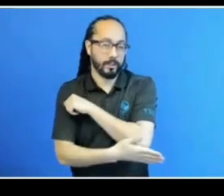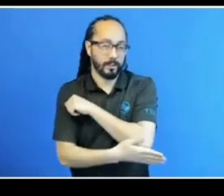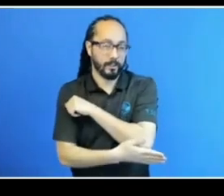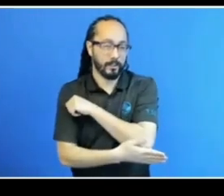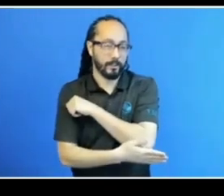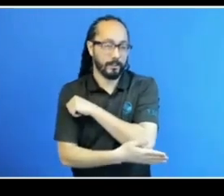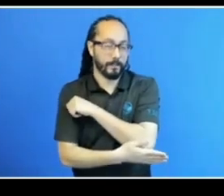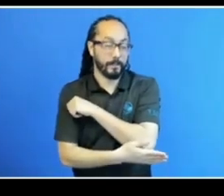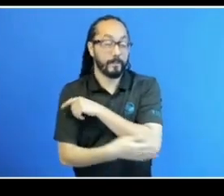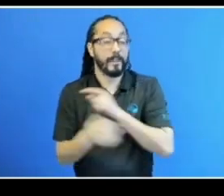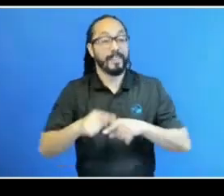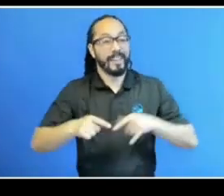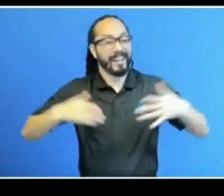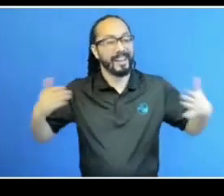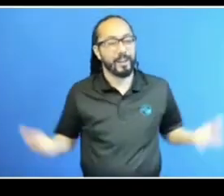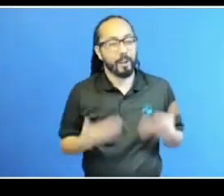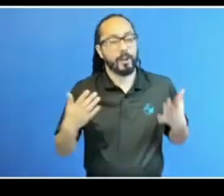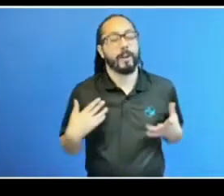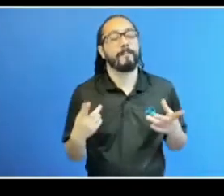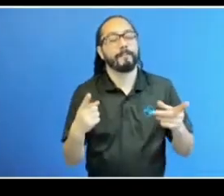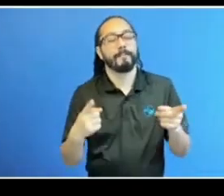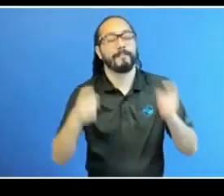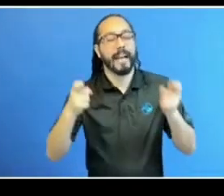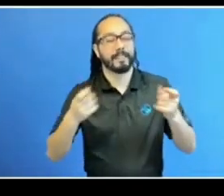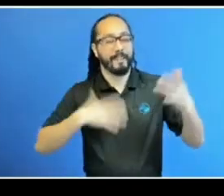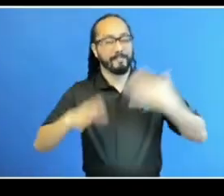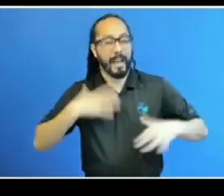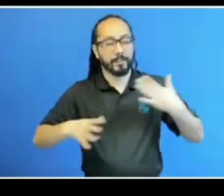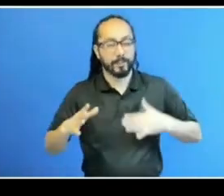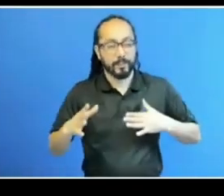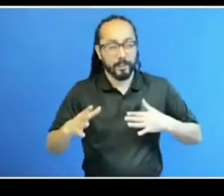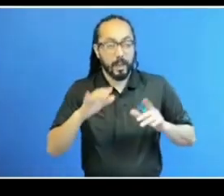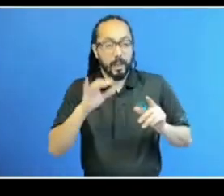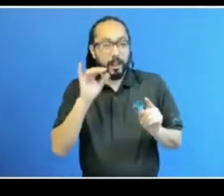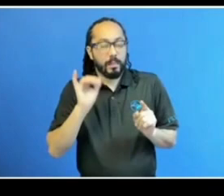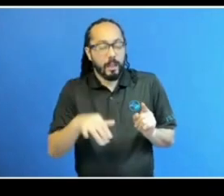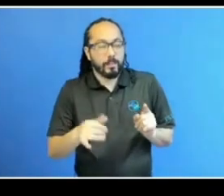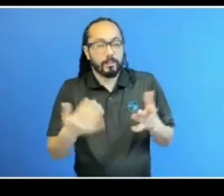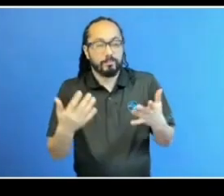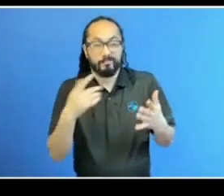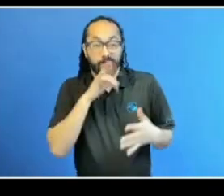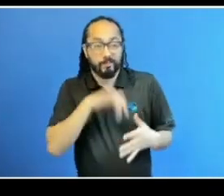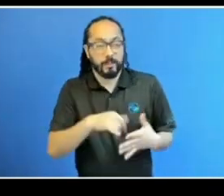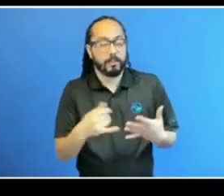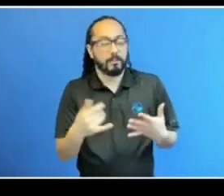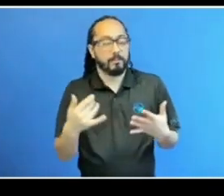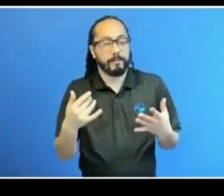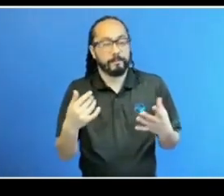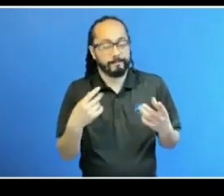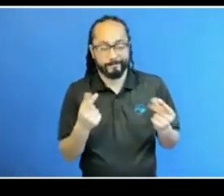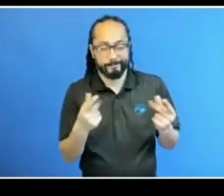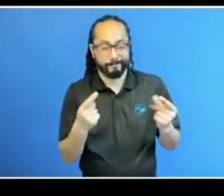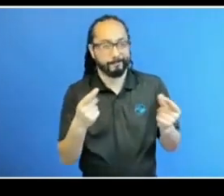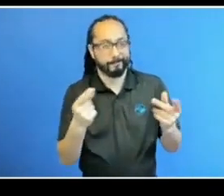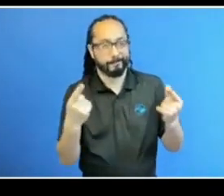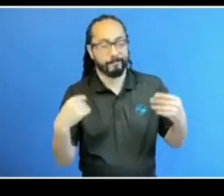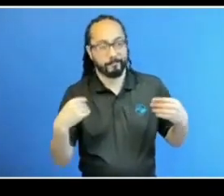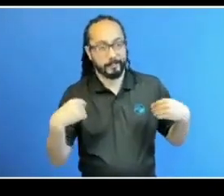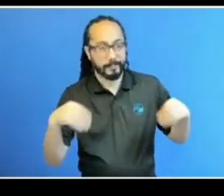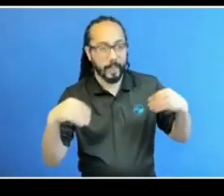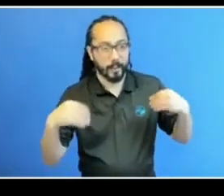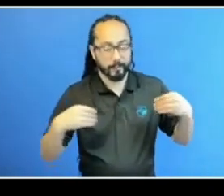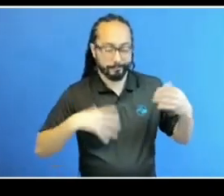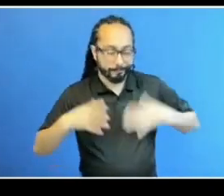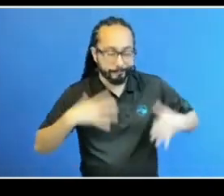fashion here is sold, and starting a clothing business and doing